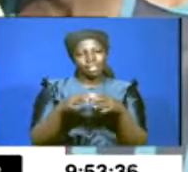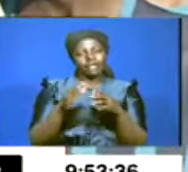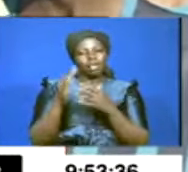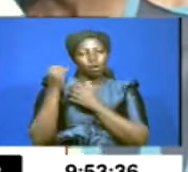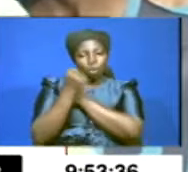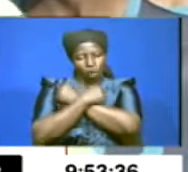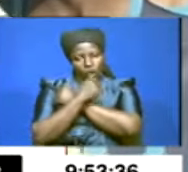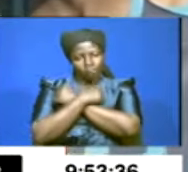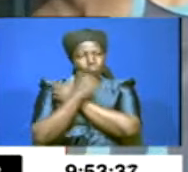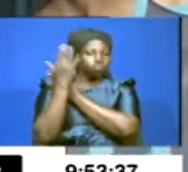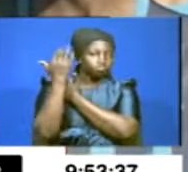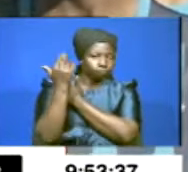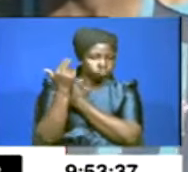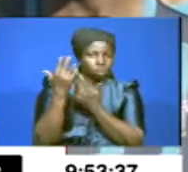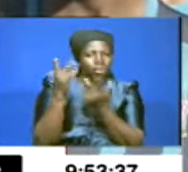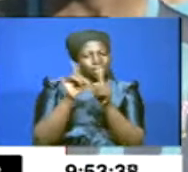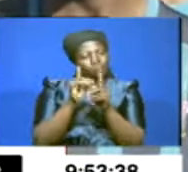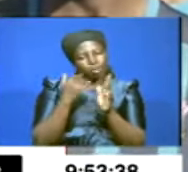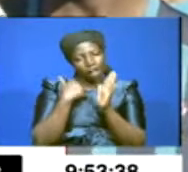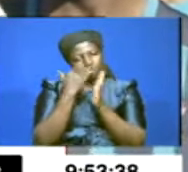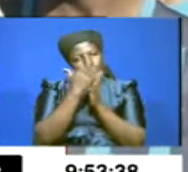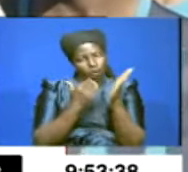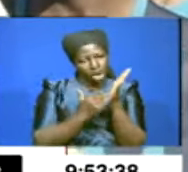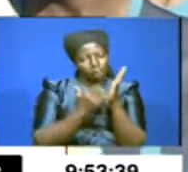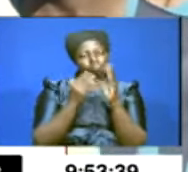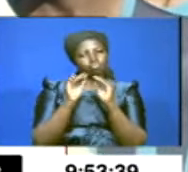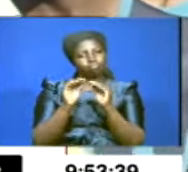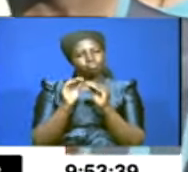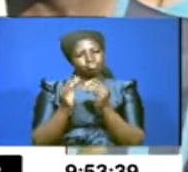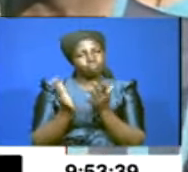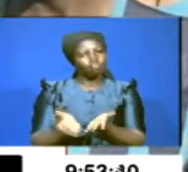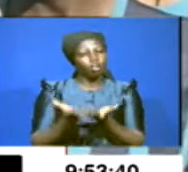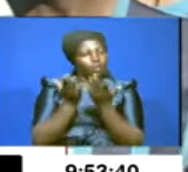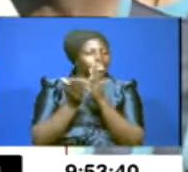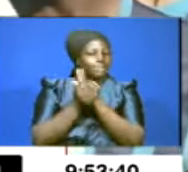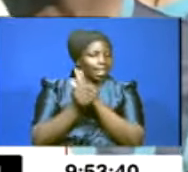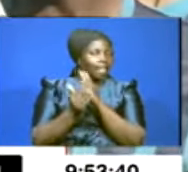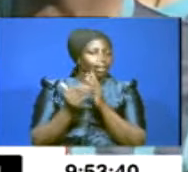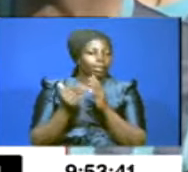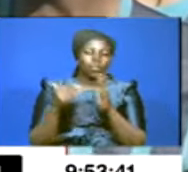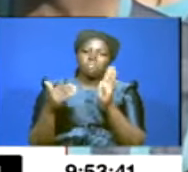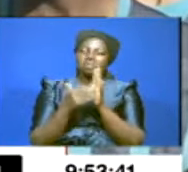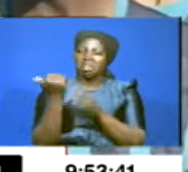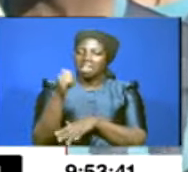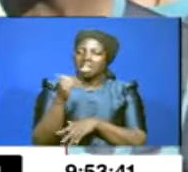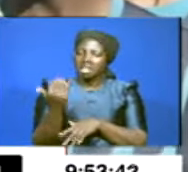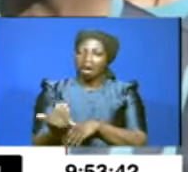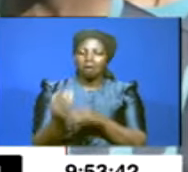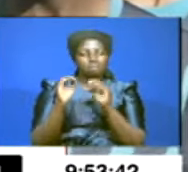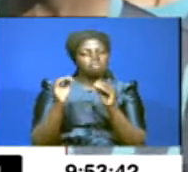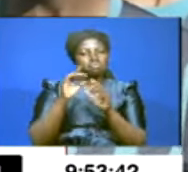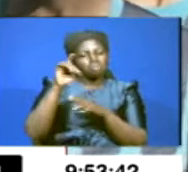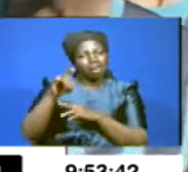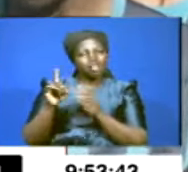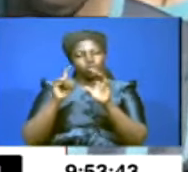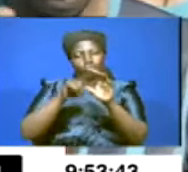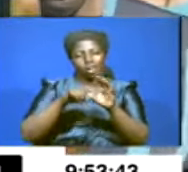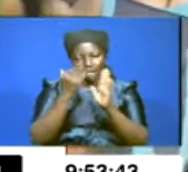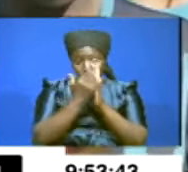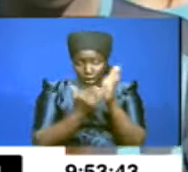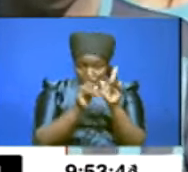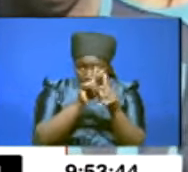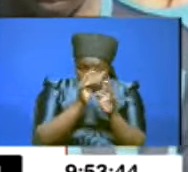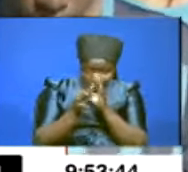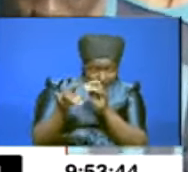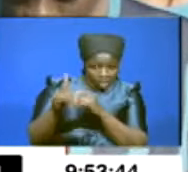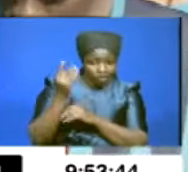talents, and we don't deny mtoto yote kuwa kwa program hata kama ajui ball, kuna one way or the other through your